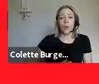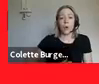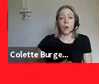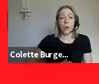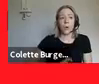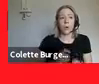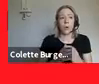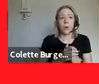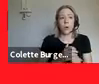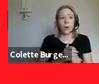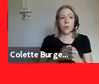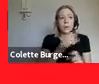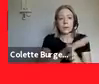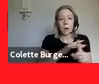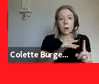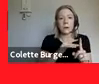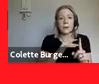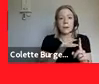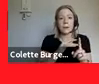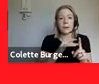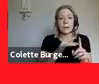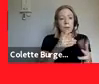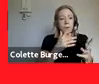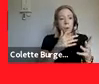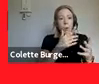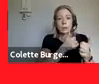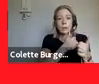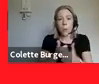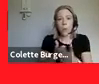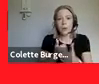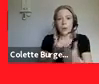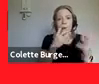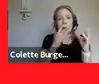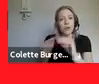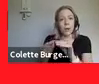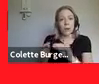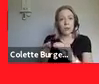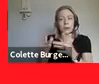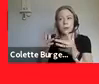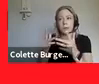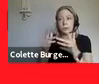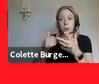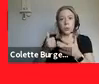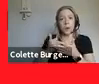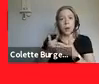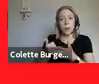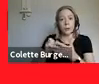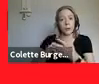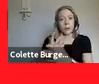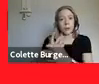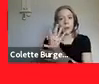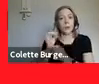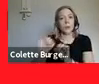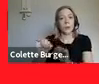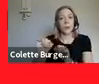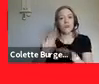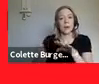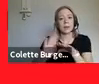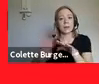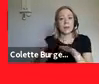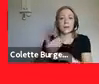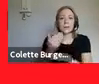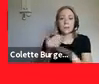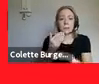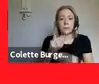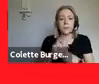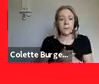society organizations in supporting educators to improve their practices in different parts of the world. Can I